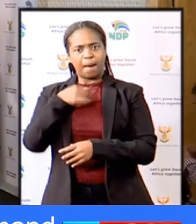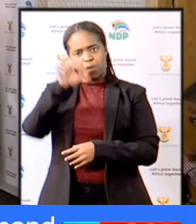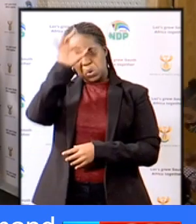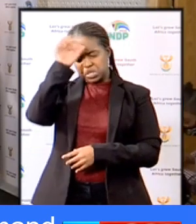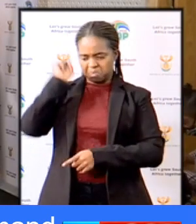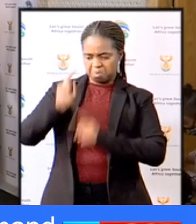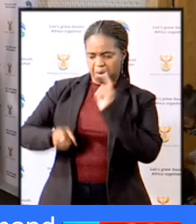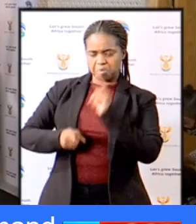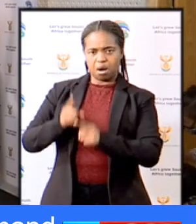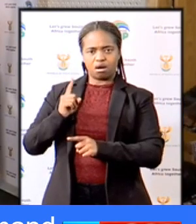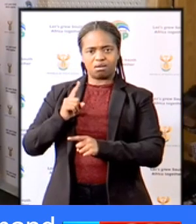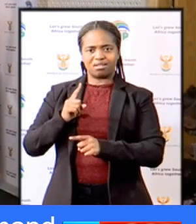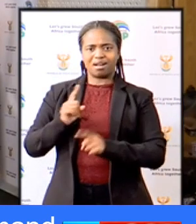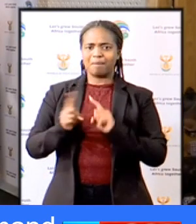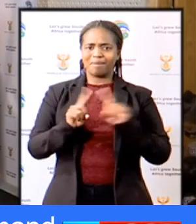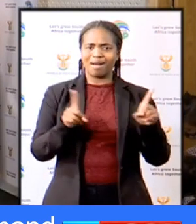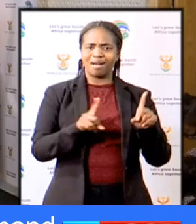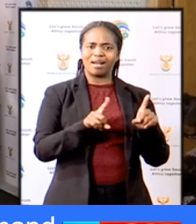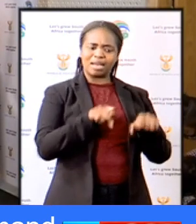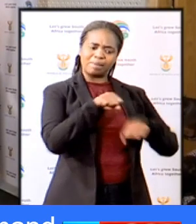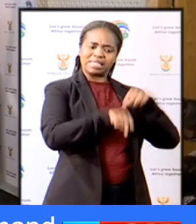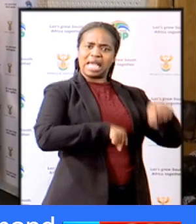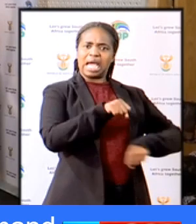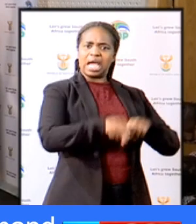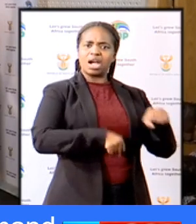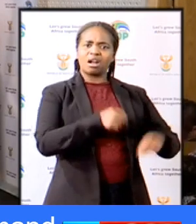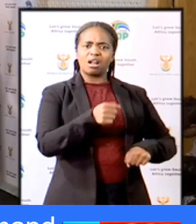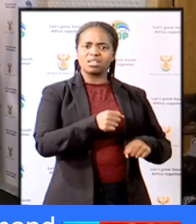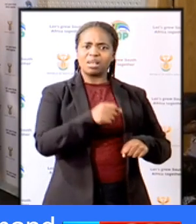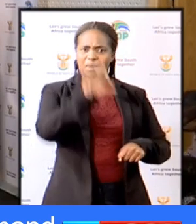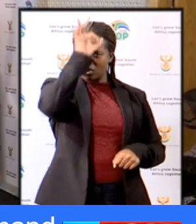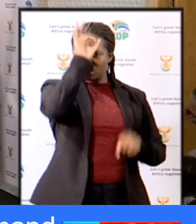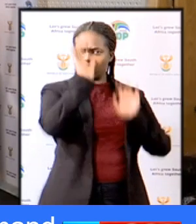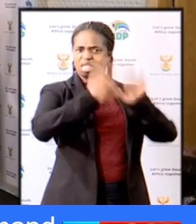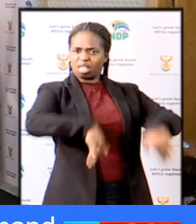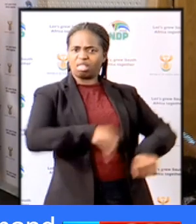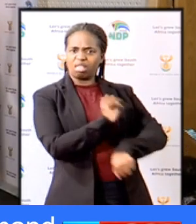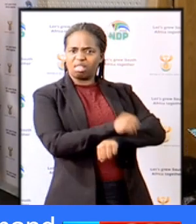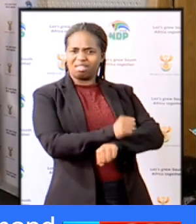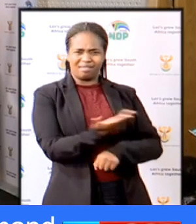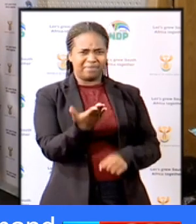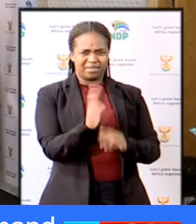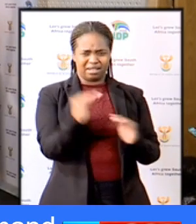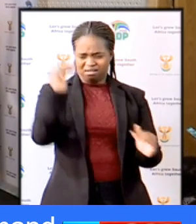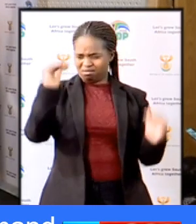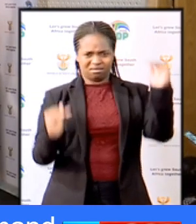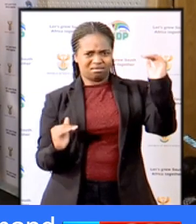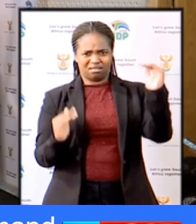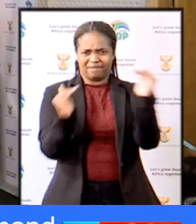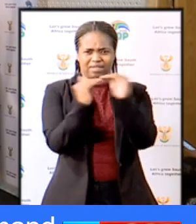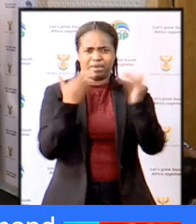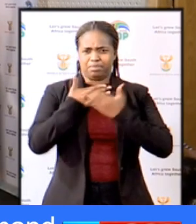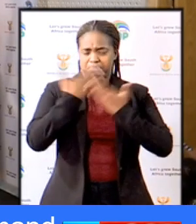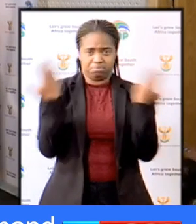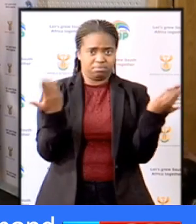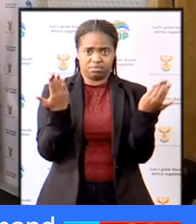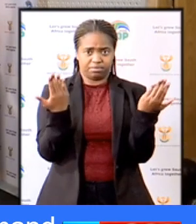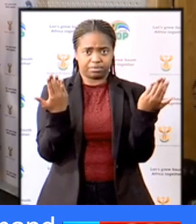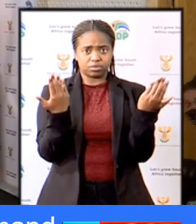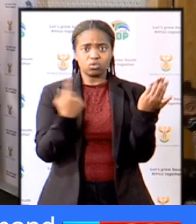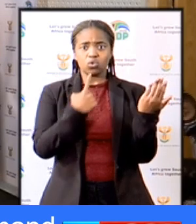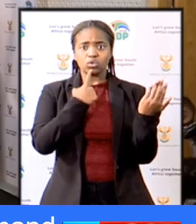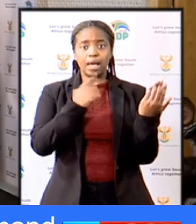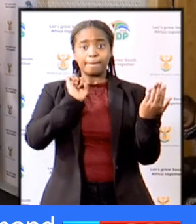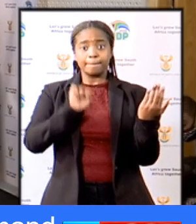you know, by the police? This is just about the fairness also in the application of the enforcement rules. That it's not to say,